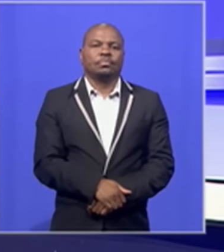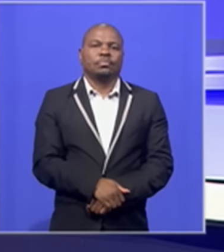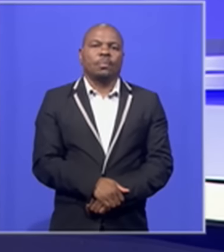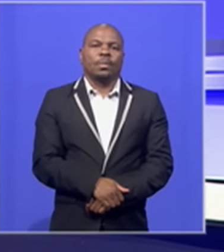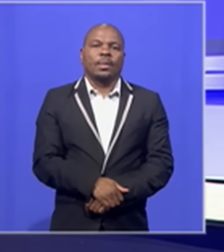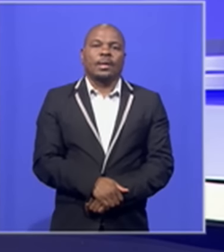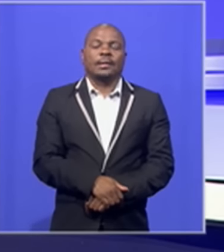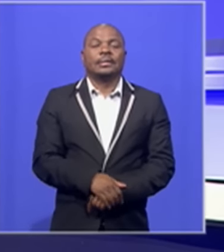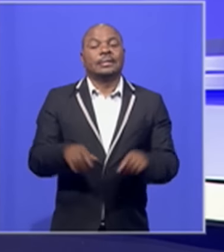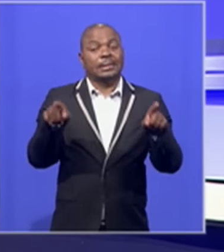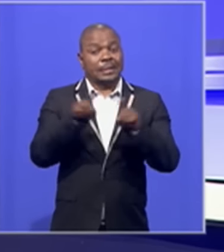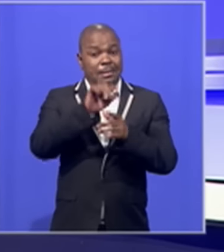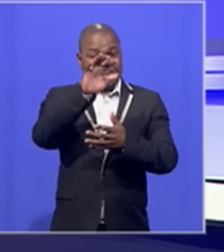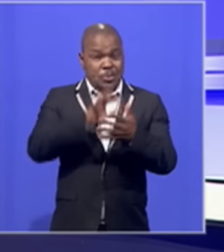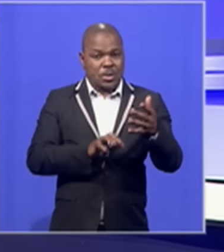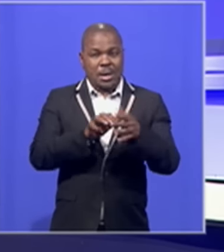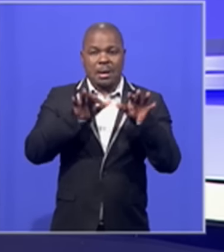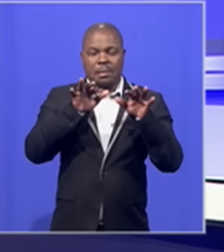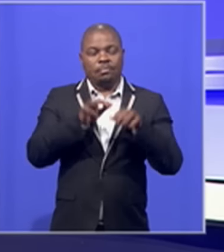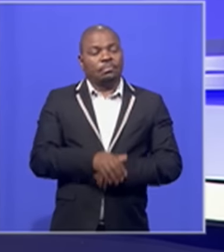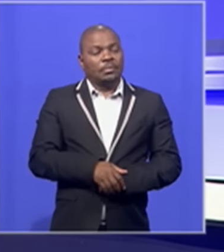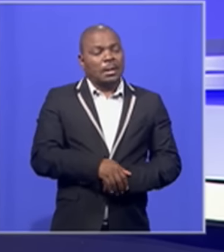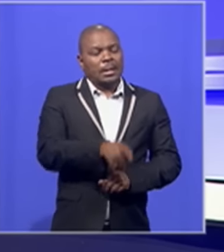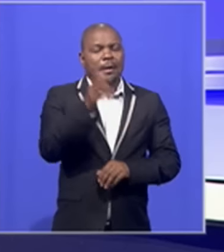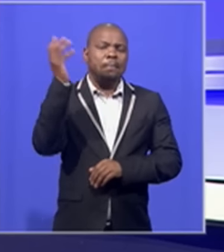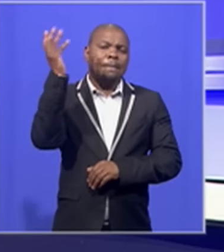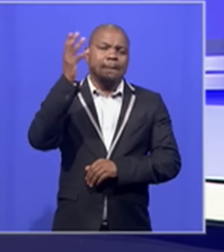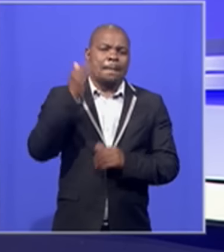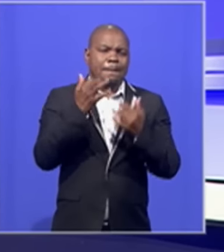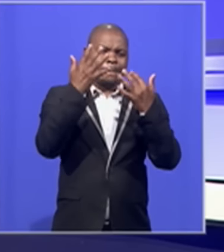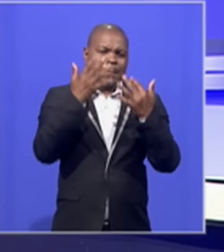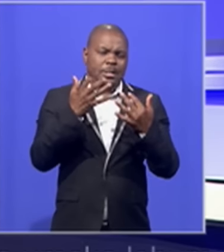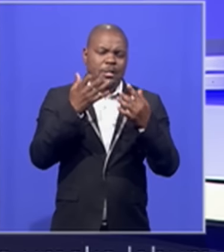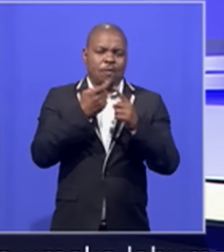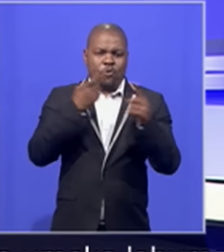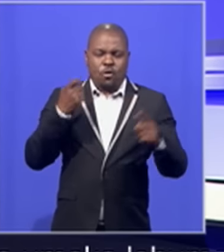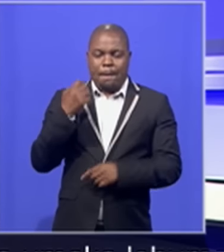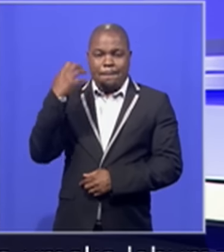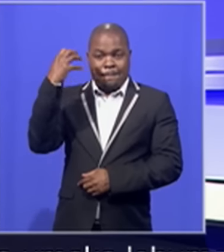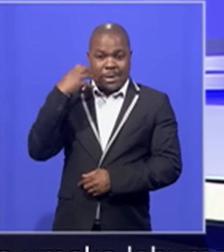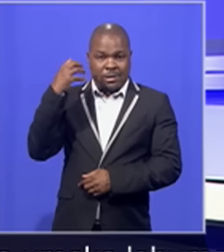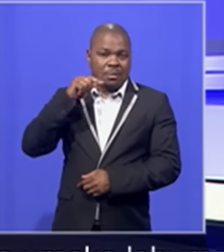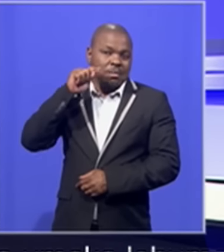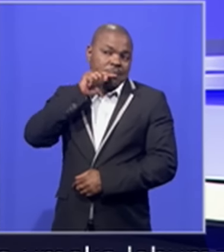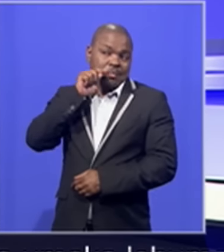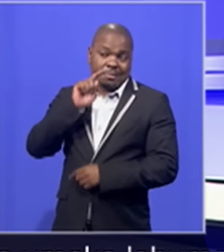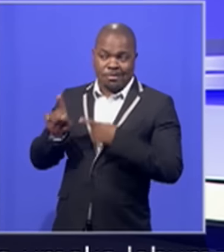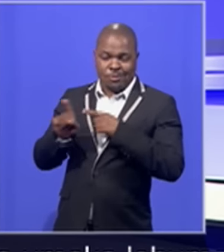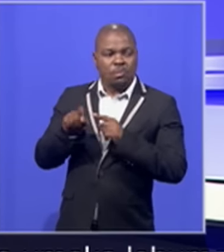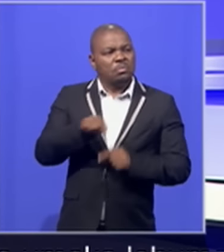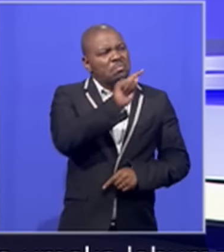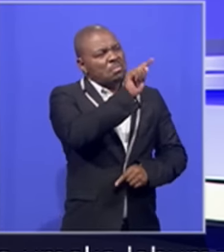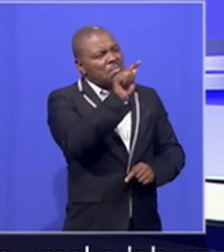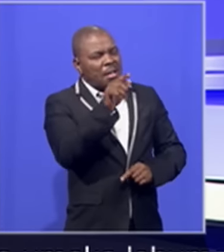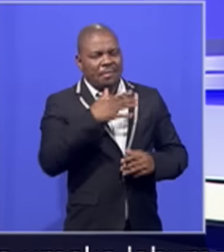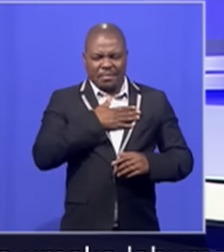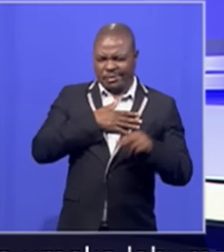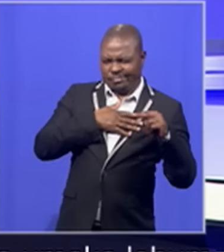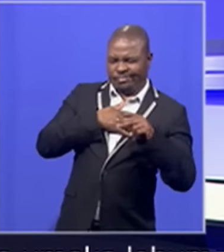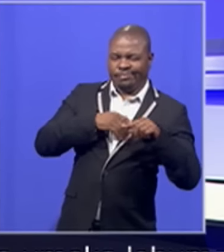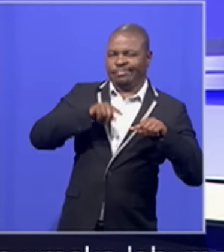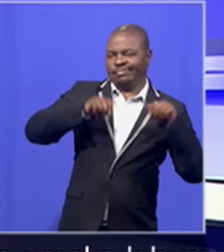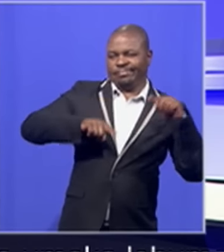Re sa le foo go ntse le maikutlo a farologaneng ka ga tekanyetsokabo ya bogareng ya tona ya matlotlo Inoko Dongwana. Makoko Kganetso a re